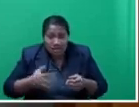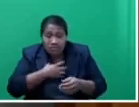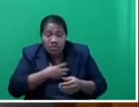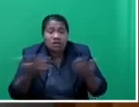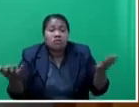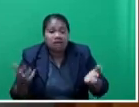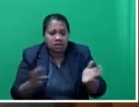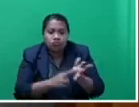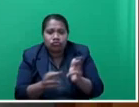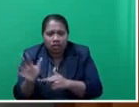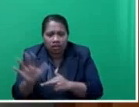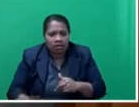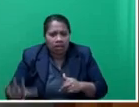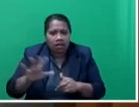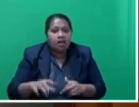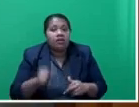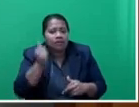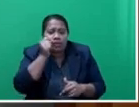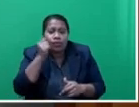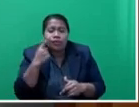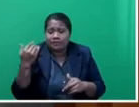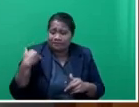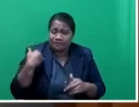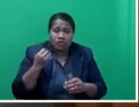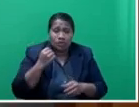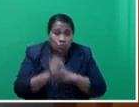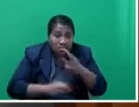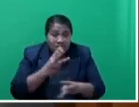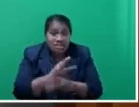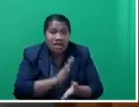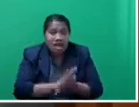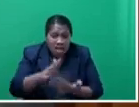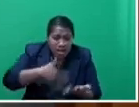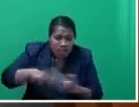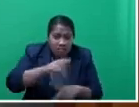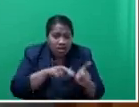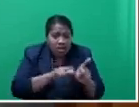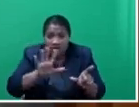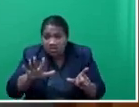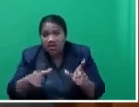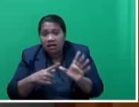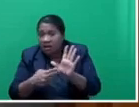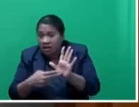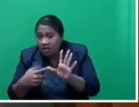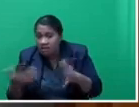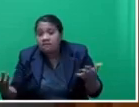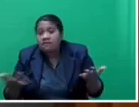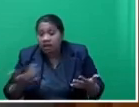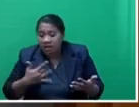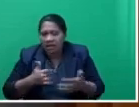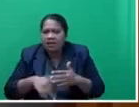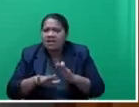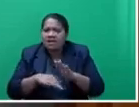by TC Winston and also Harold and Nyasa and Anna are in the rural areas. But the